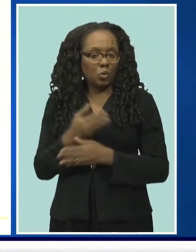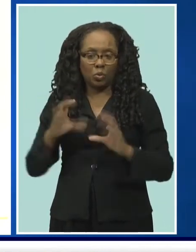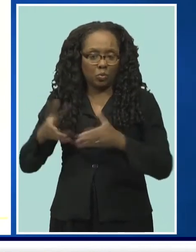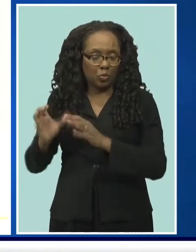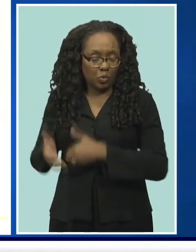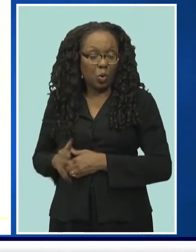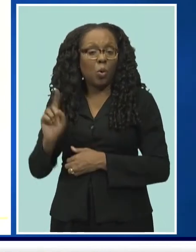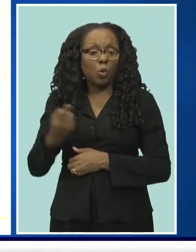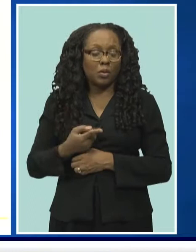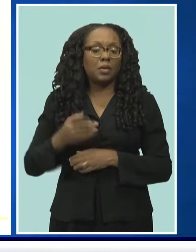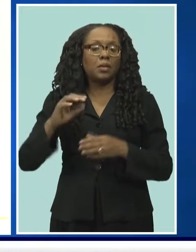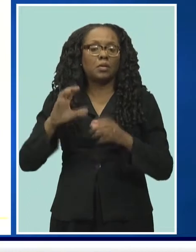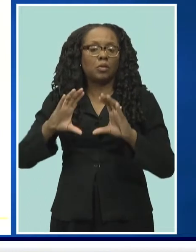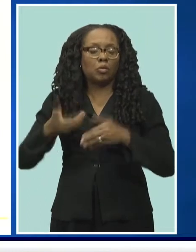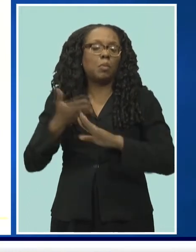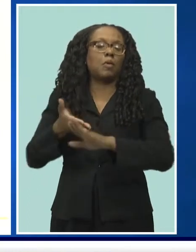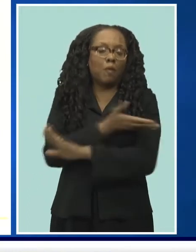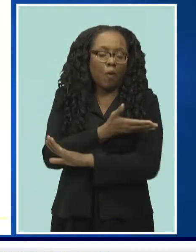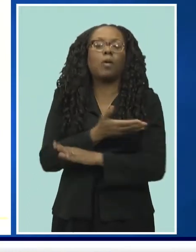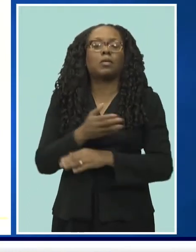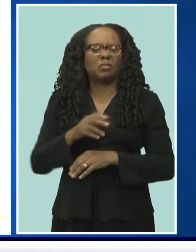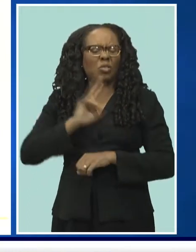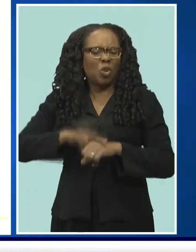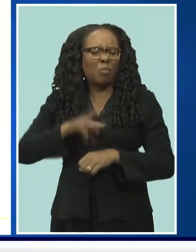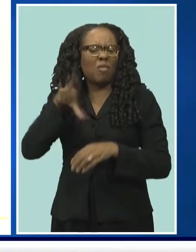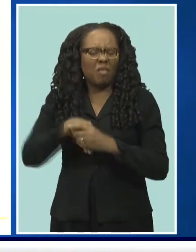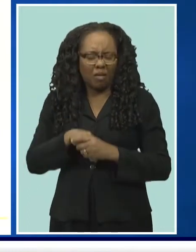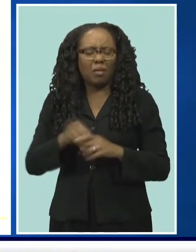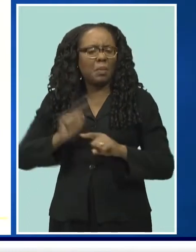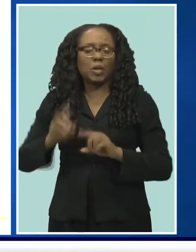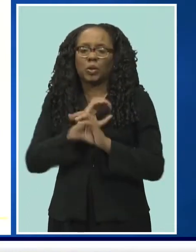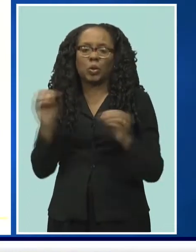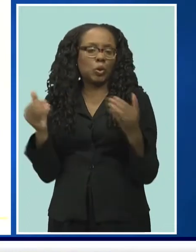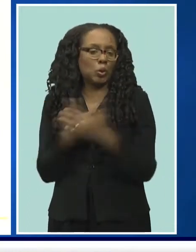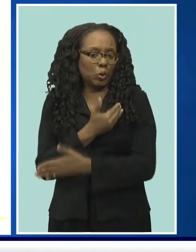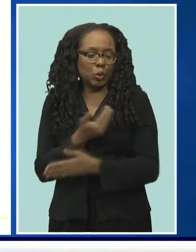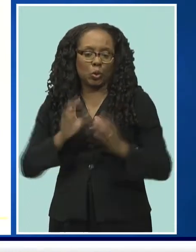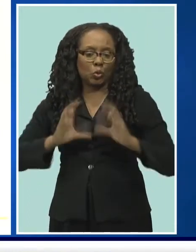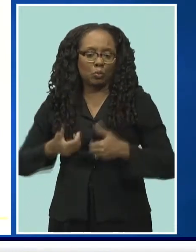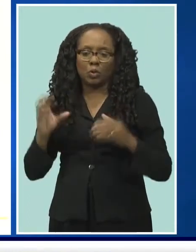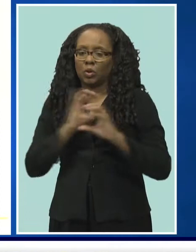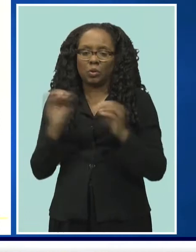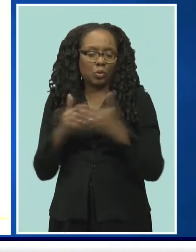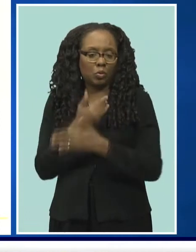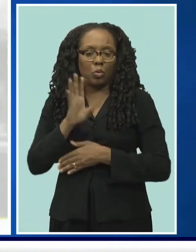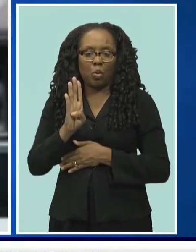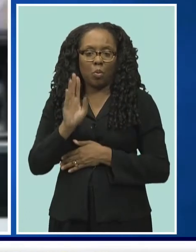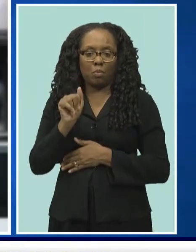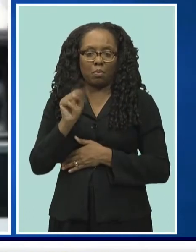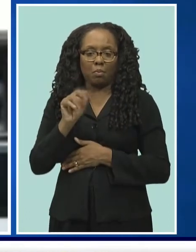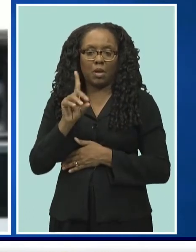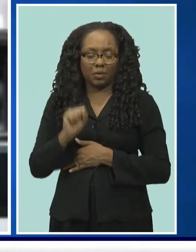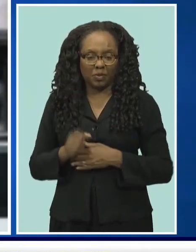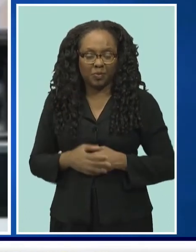who have a long track record of participating at this event at Cropover will be accommodated.